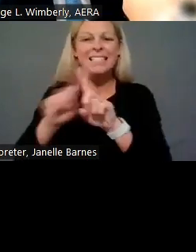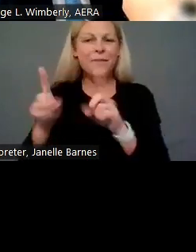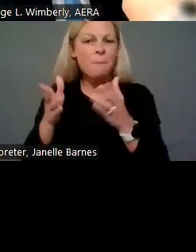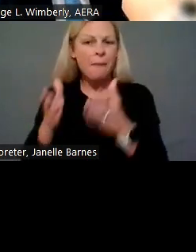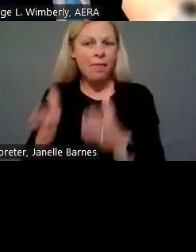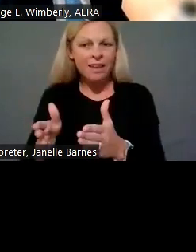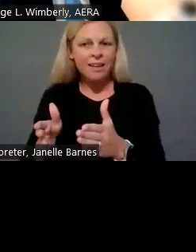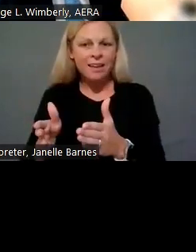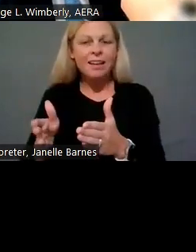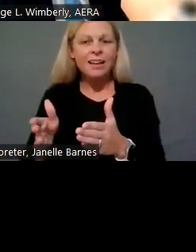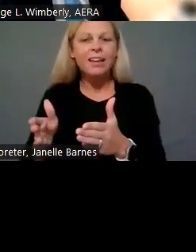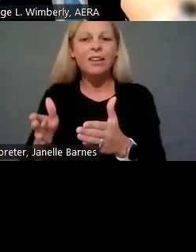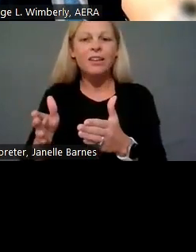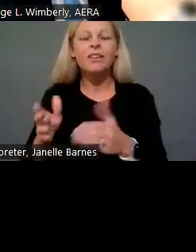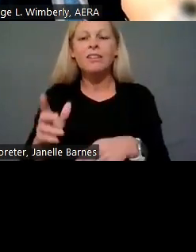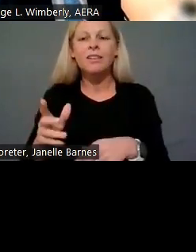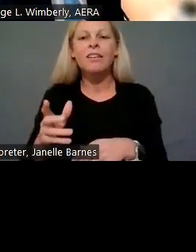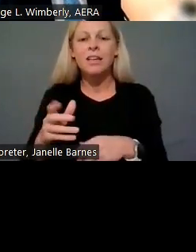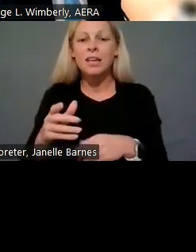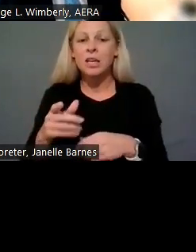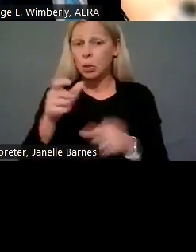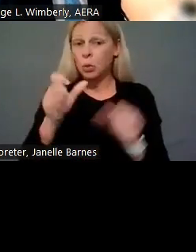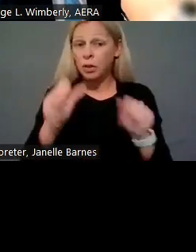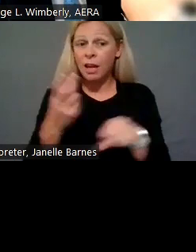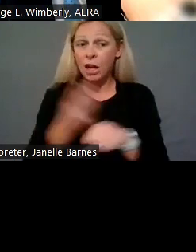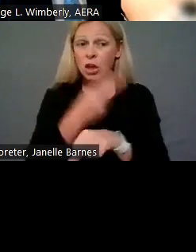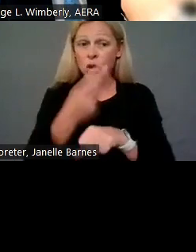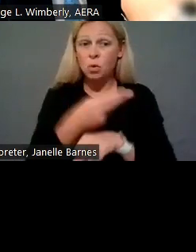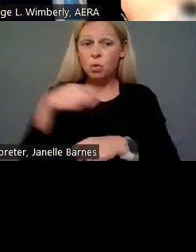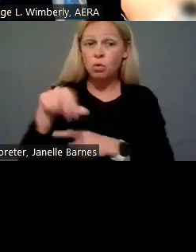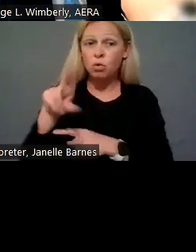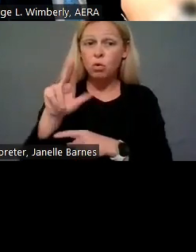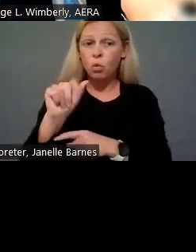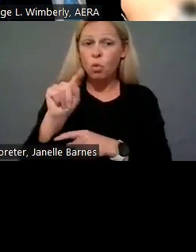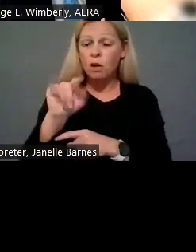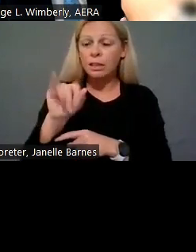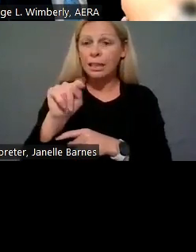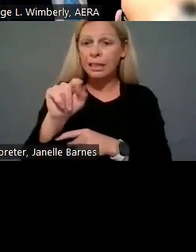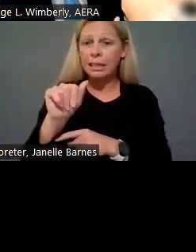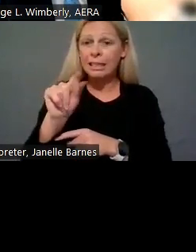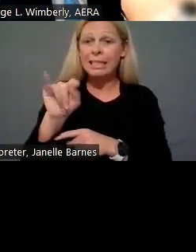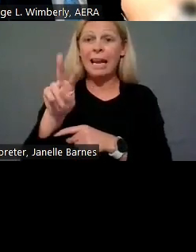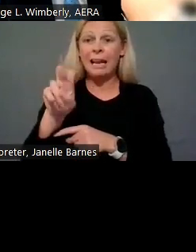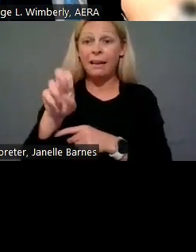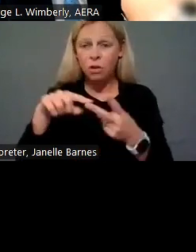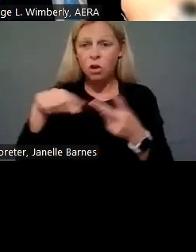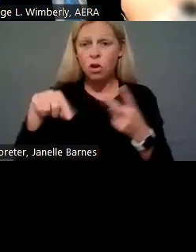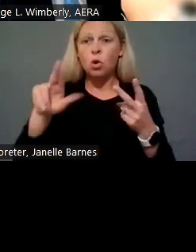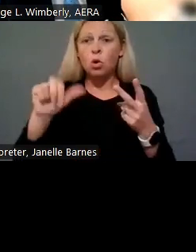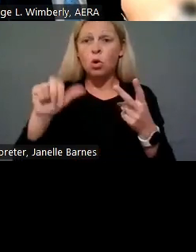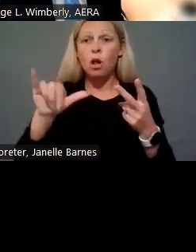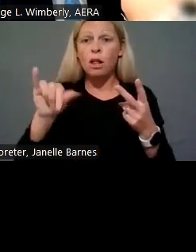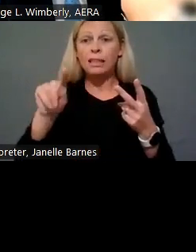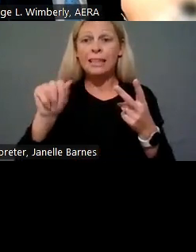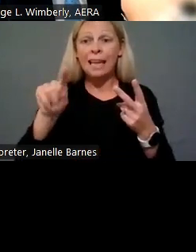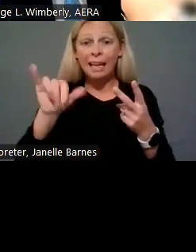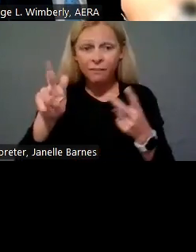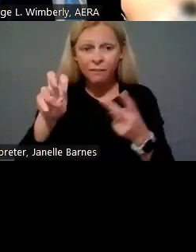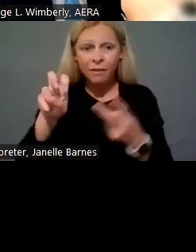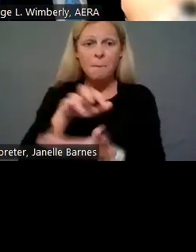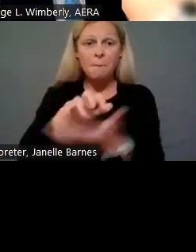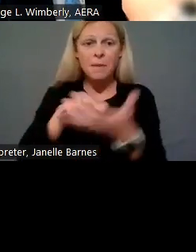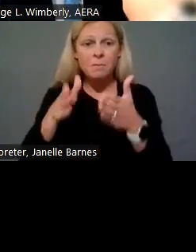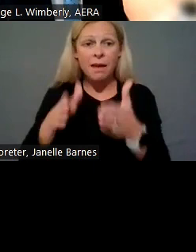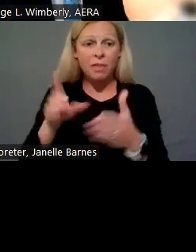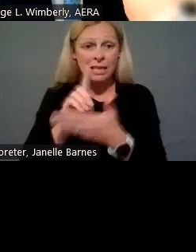fellowship. Scholars may use quantitative, qualitative, mixed method design, historical